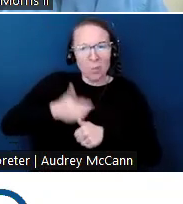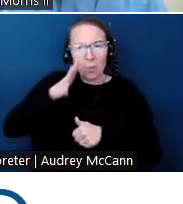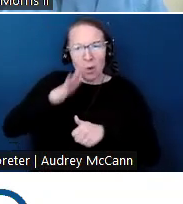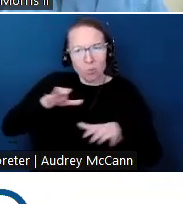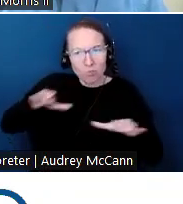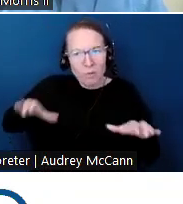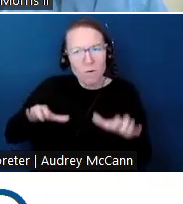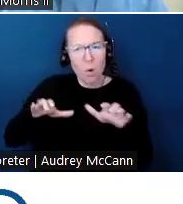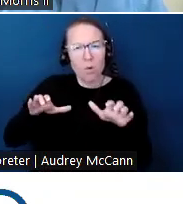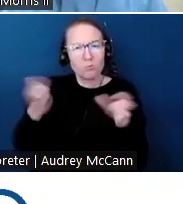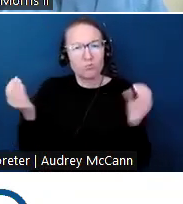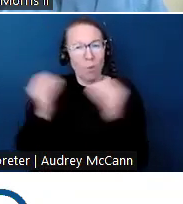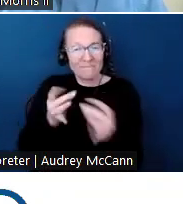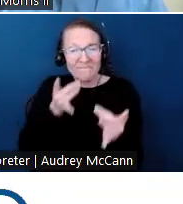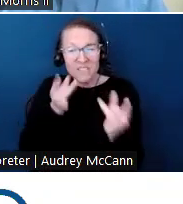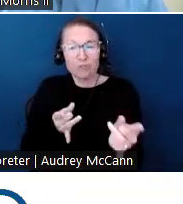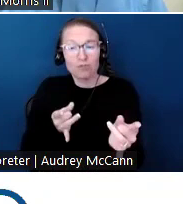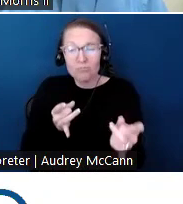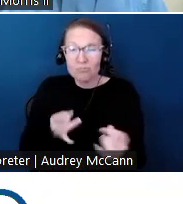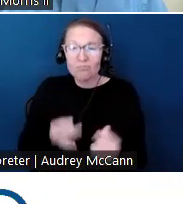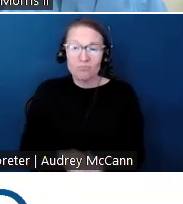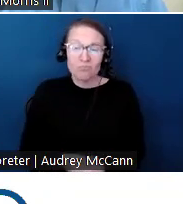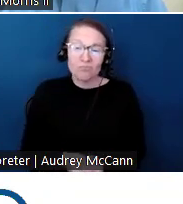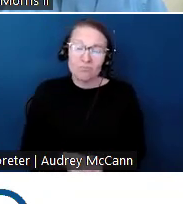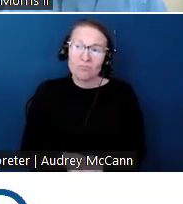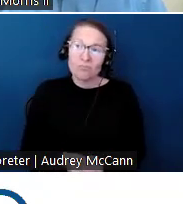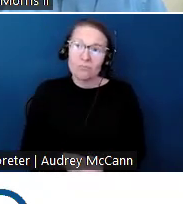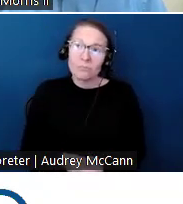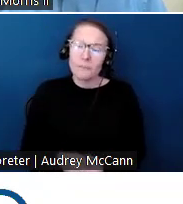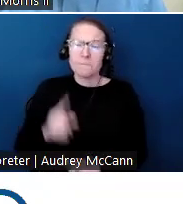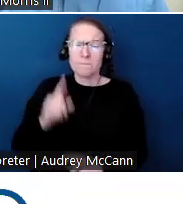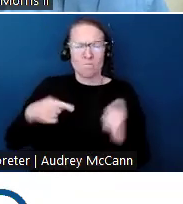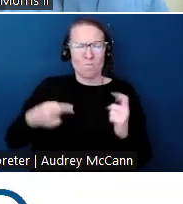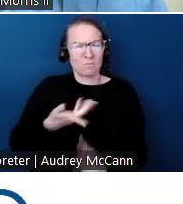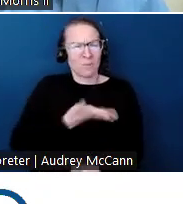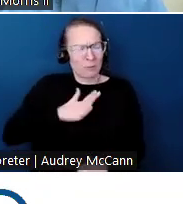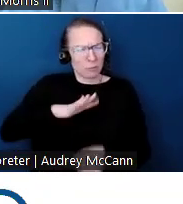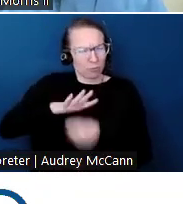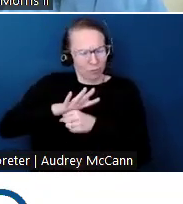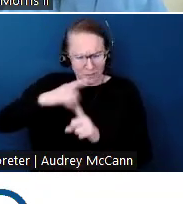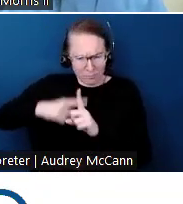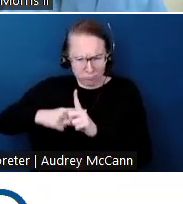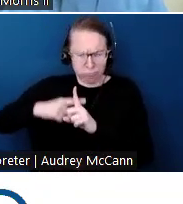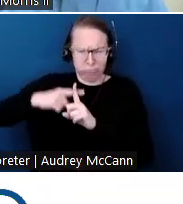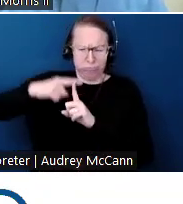at a much more efficient level. When our stress level goes up, our cortisone